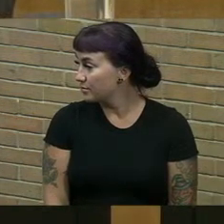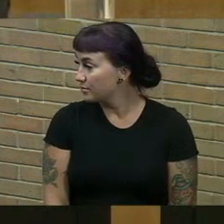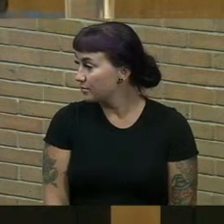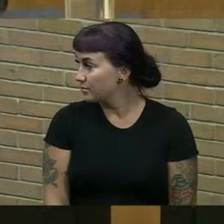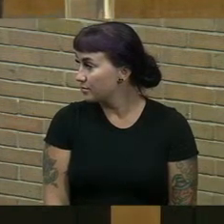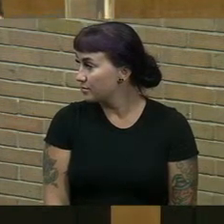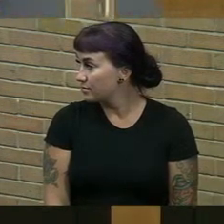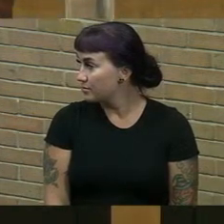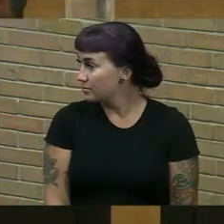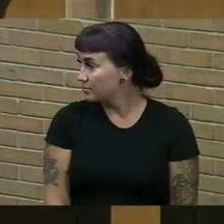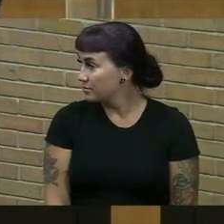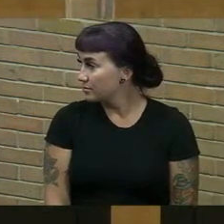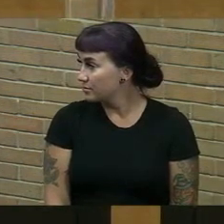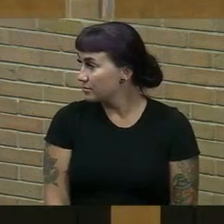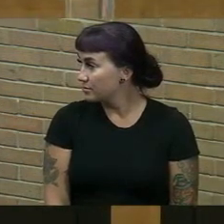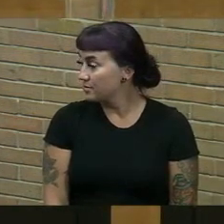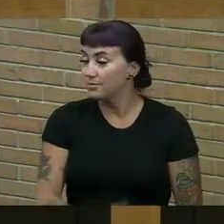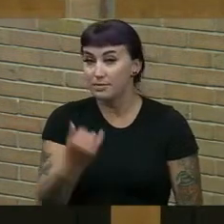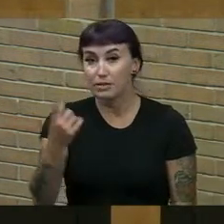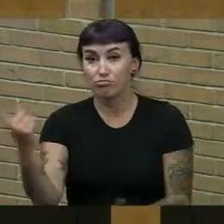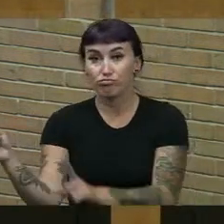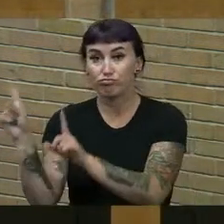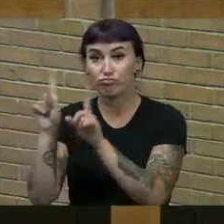Chris, I'm going to ask you to join me at the podium.